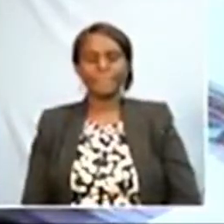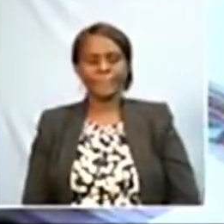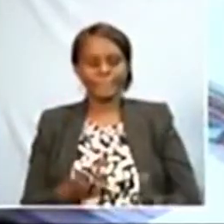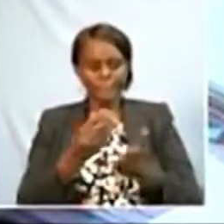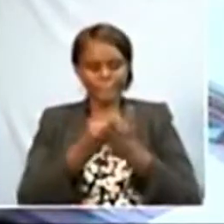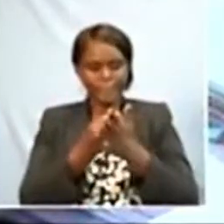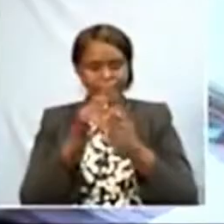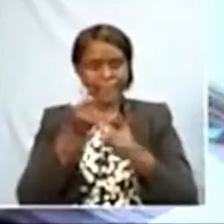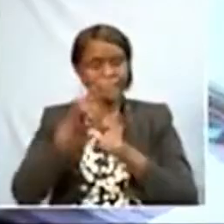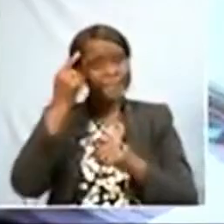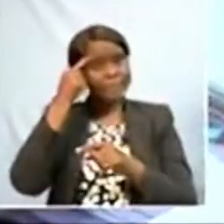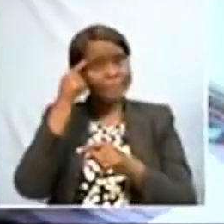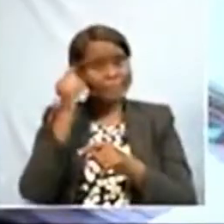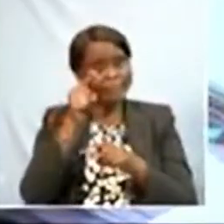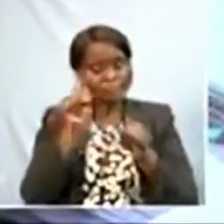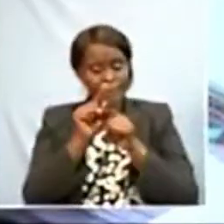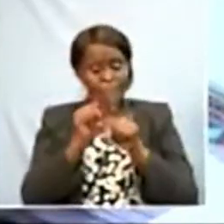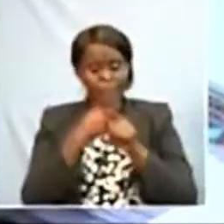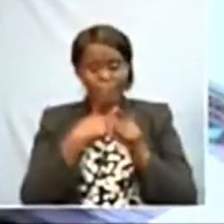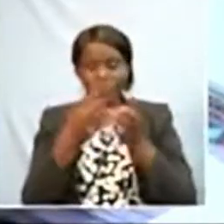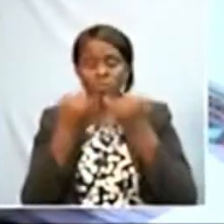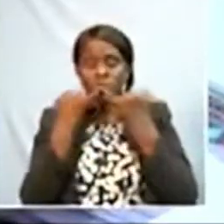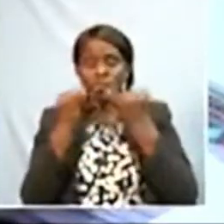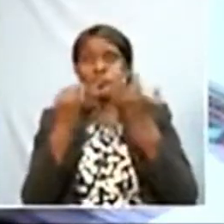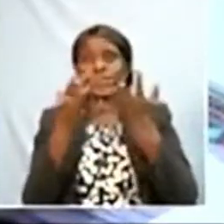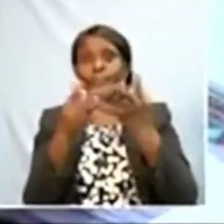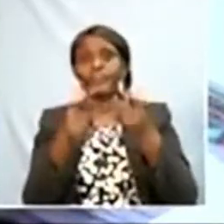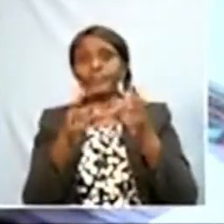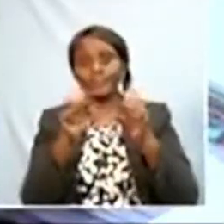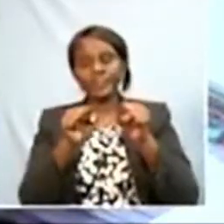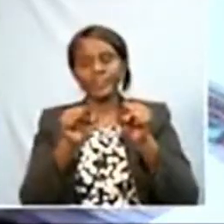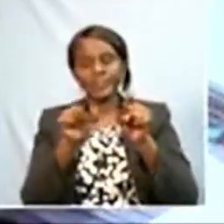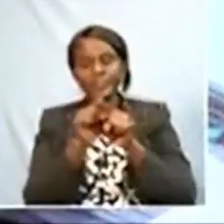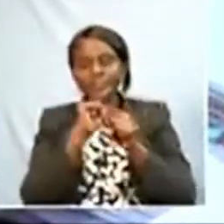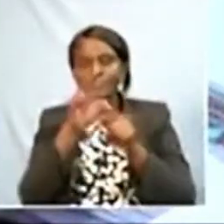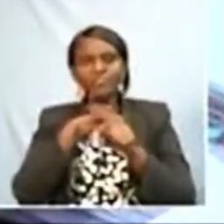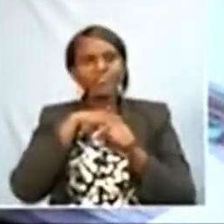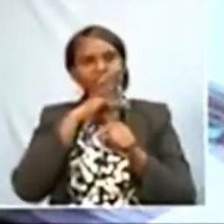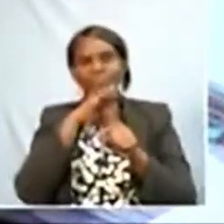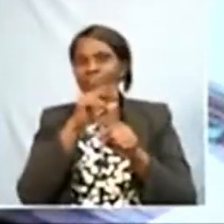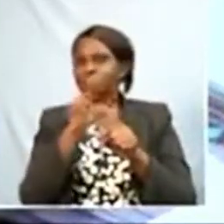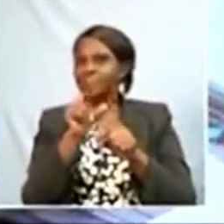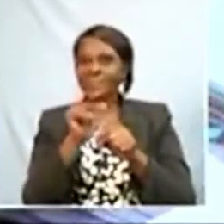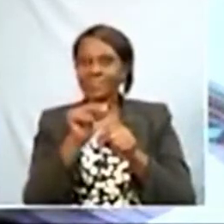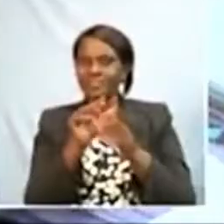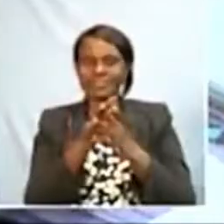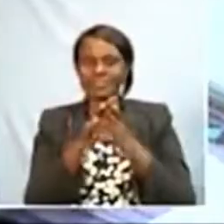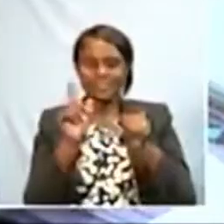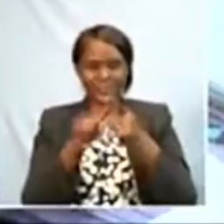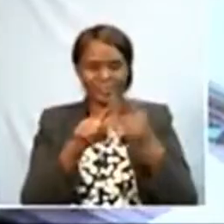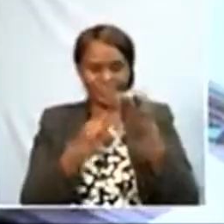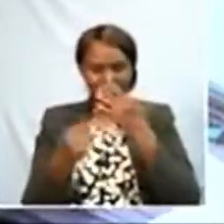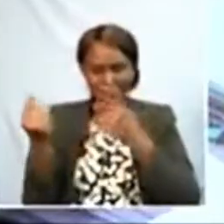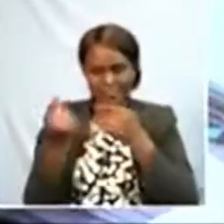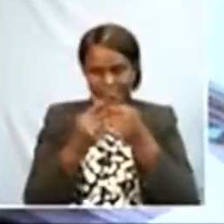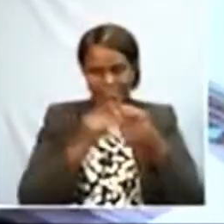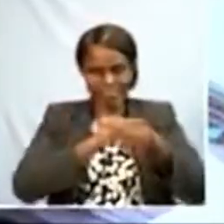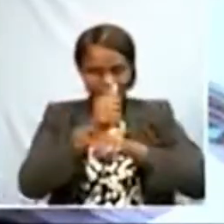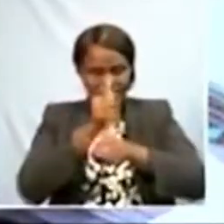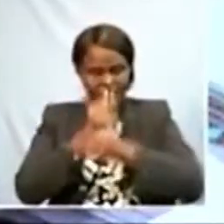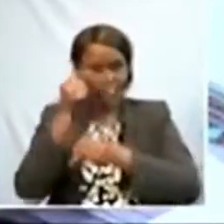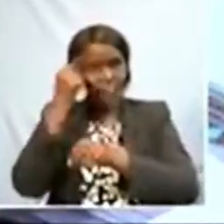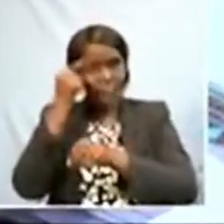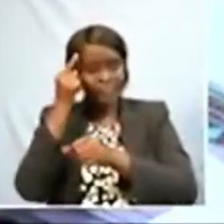finances from the government. And I want to confirm this. It is not in order to come and accuse